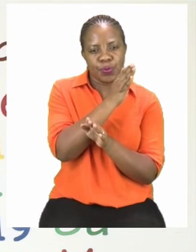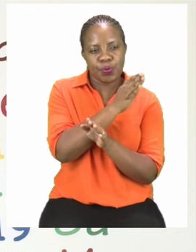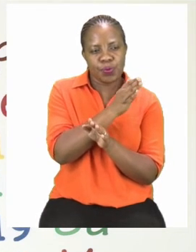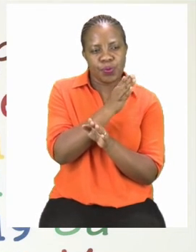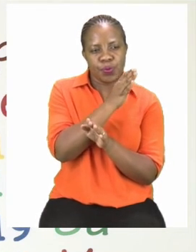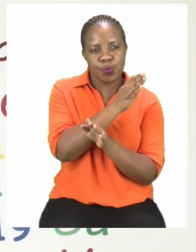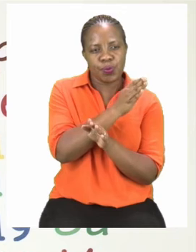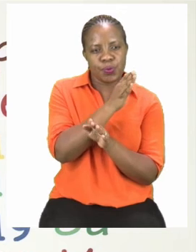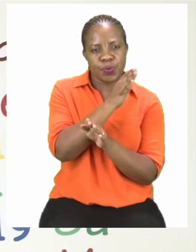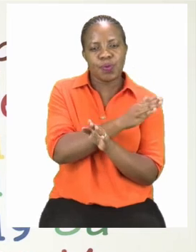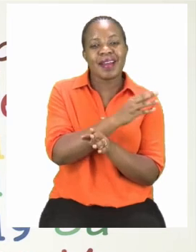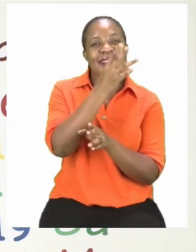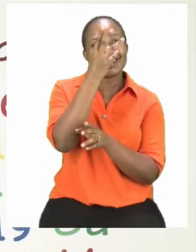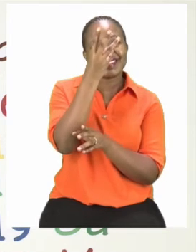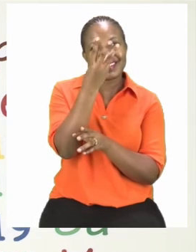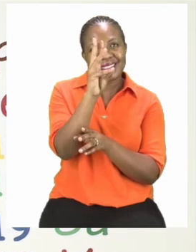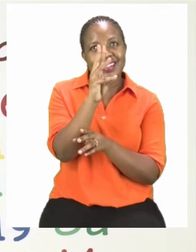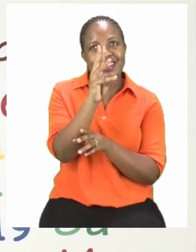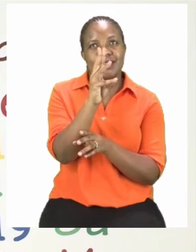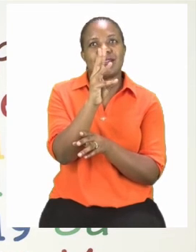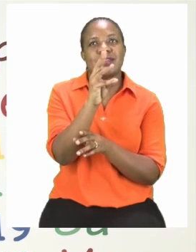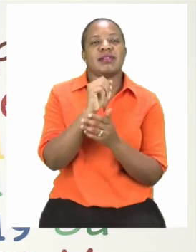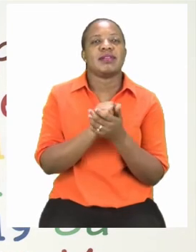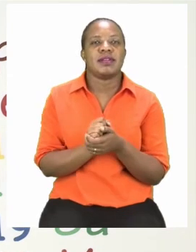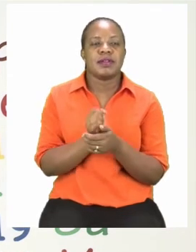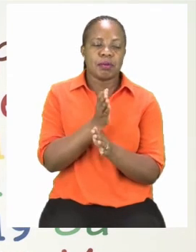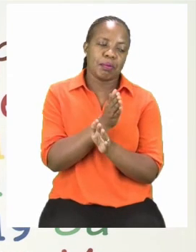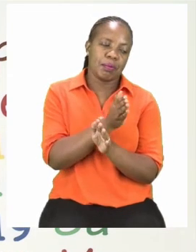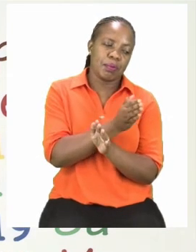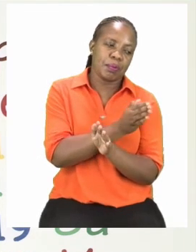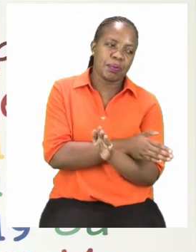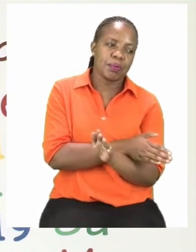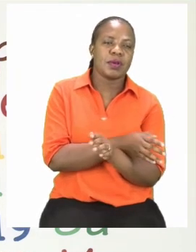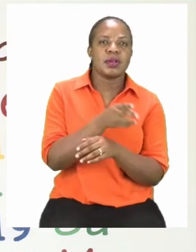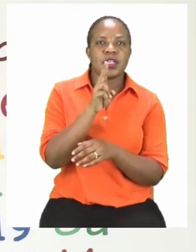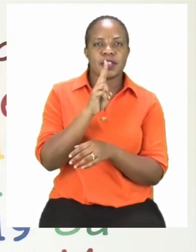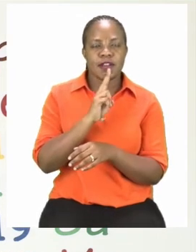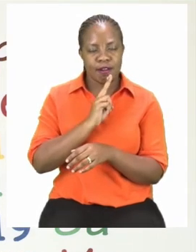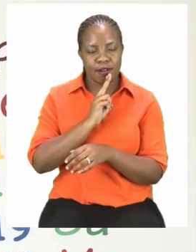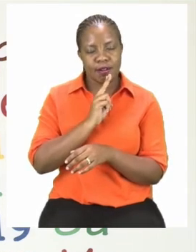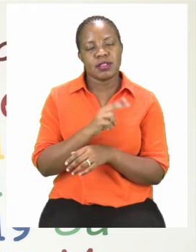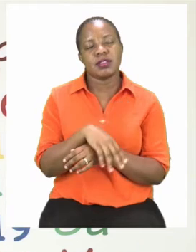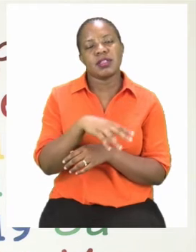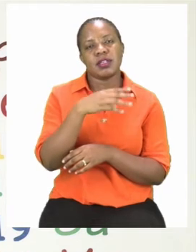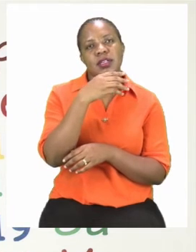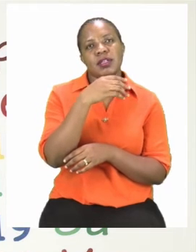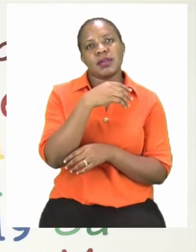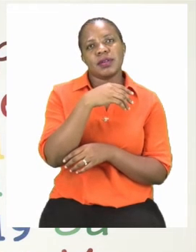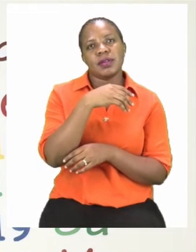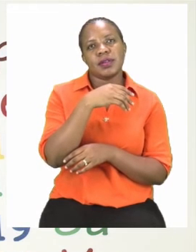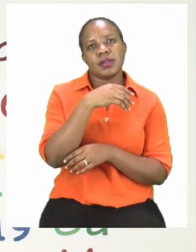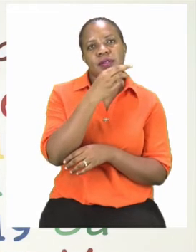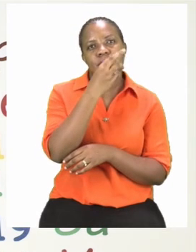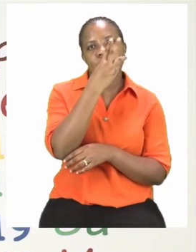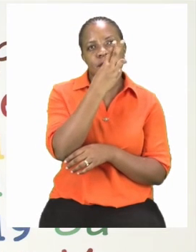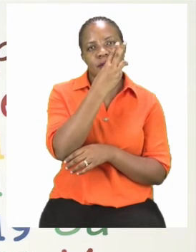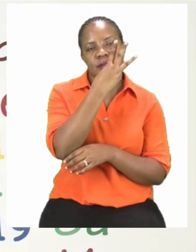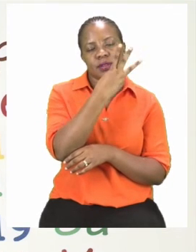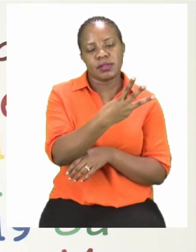our answer. I am going to do the first one and the last one of the first part with